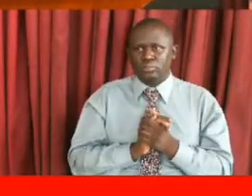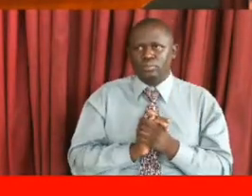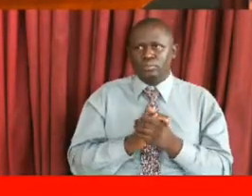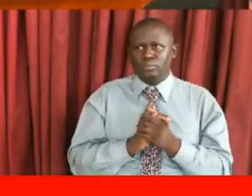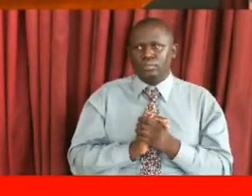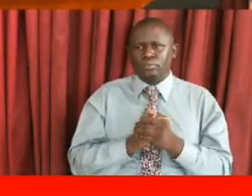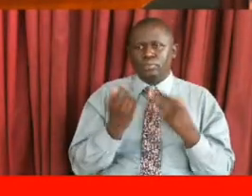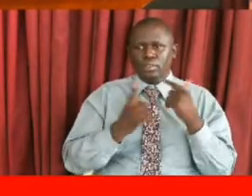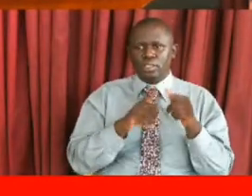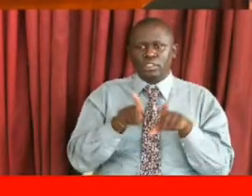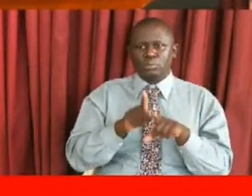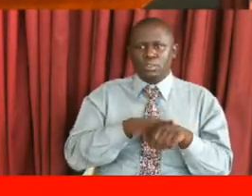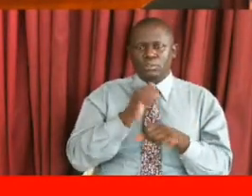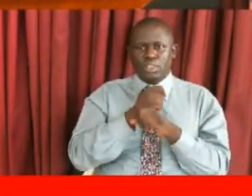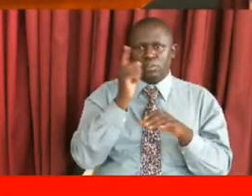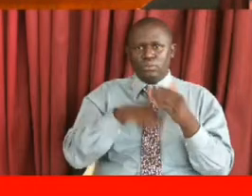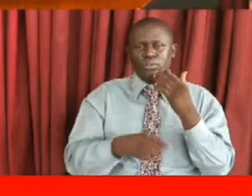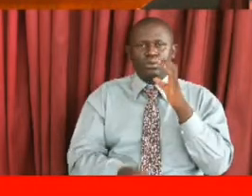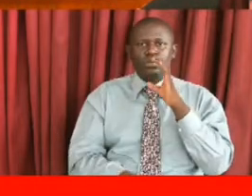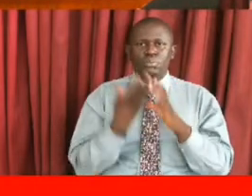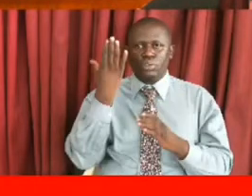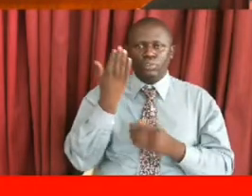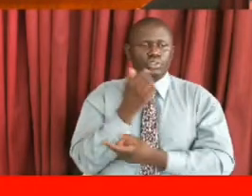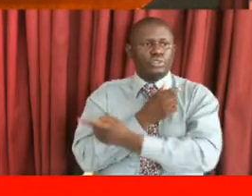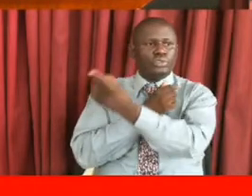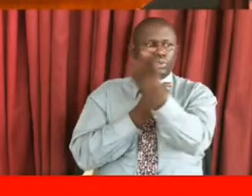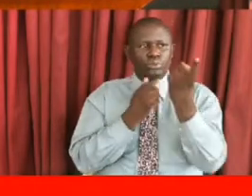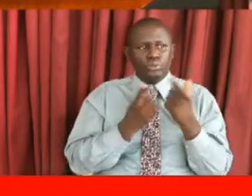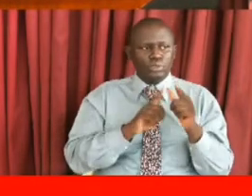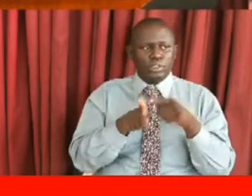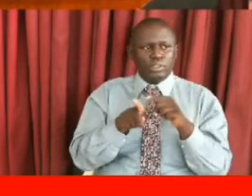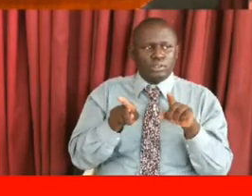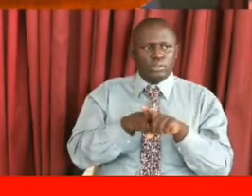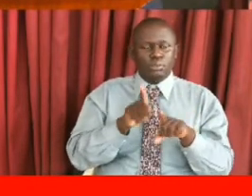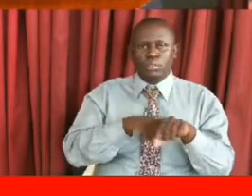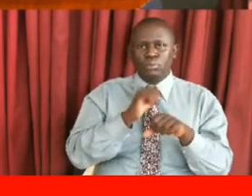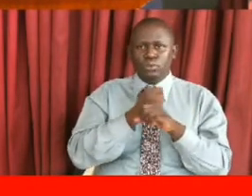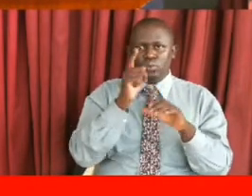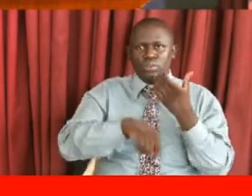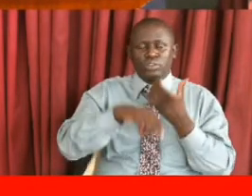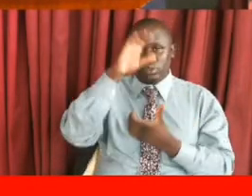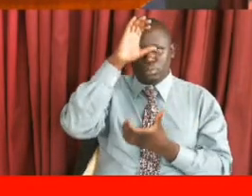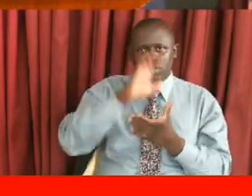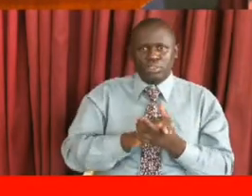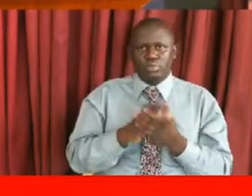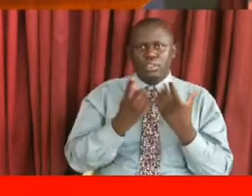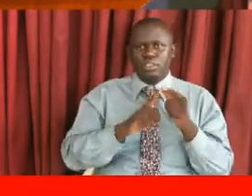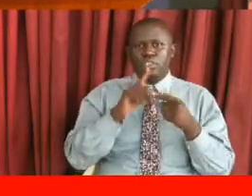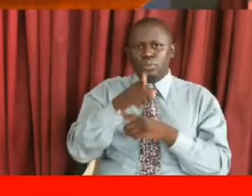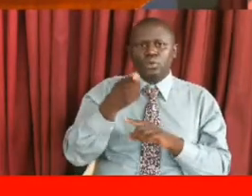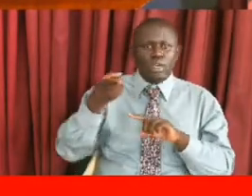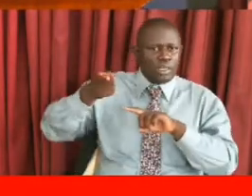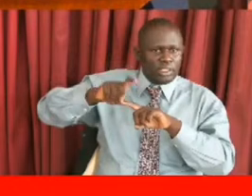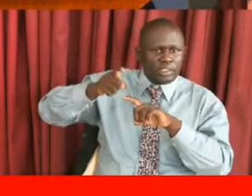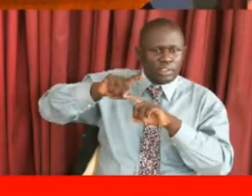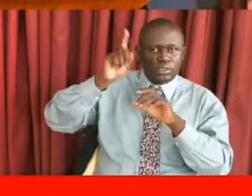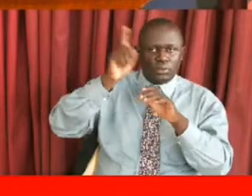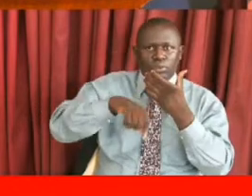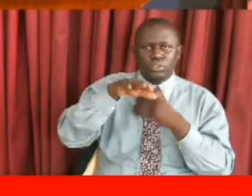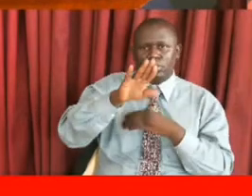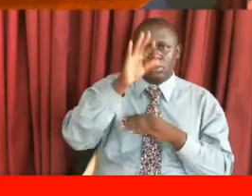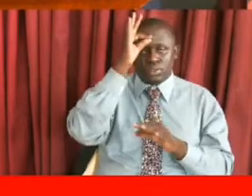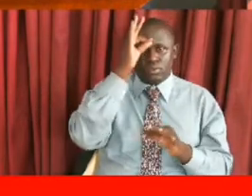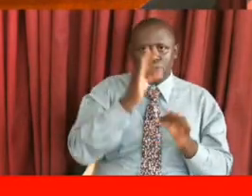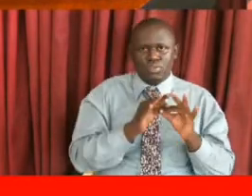manifested produced to you and you believe it then you are increasing your faith in his